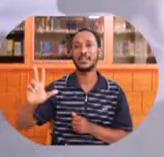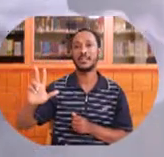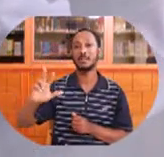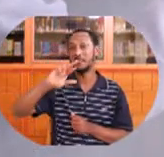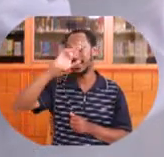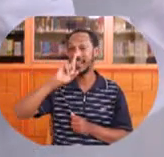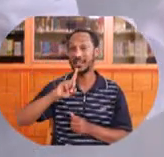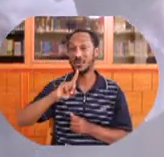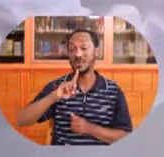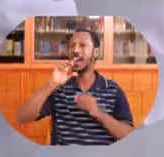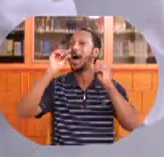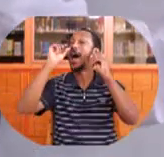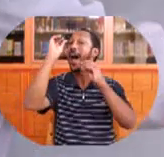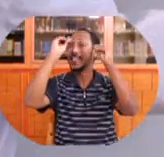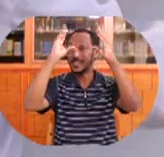and